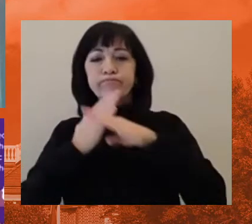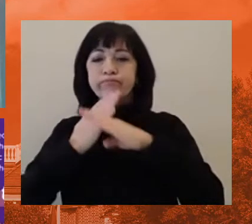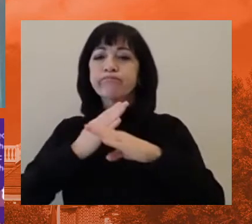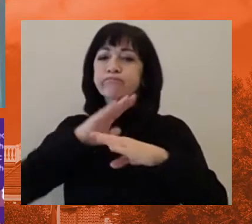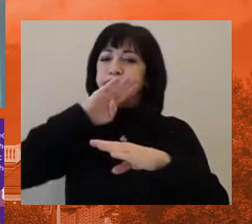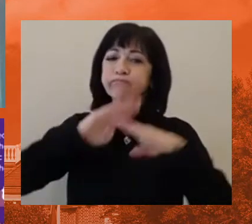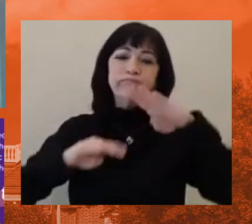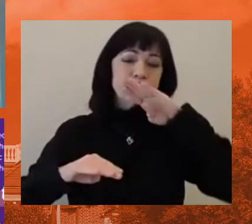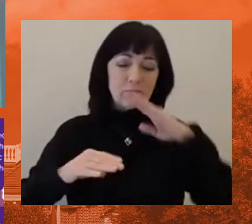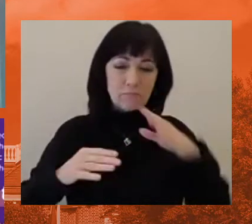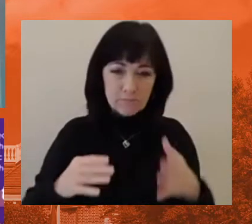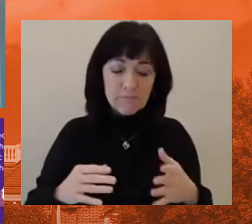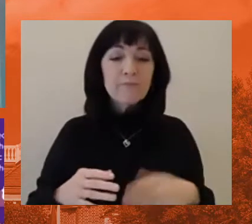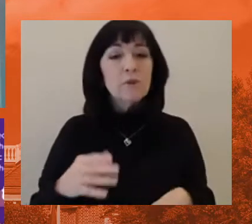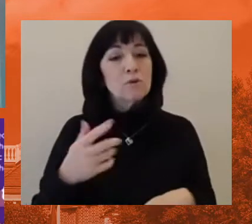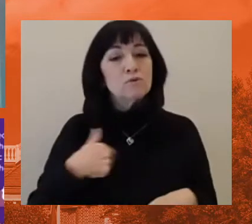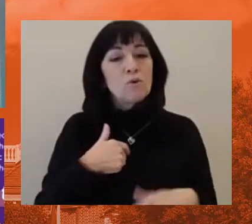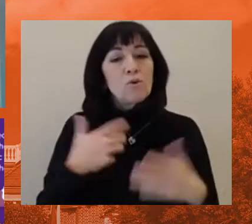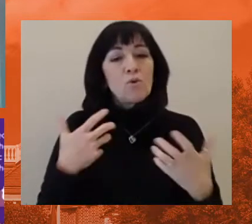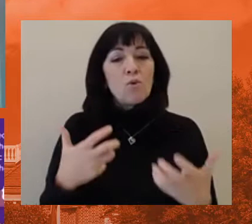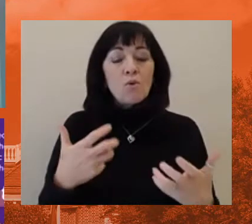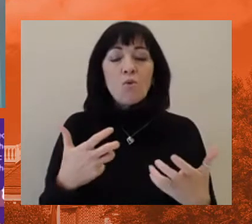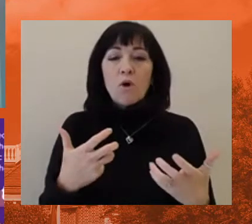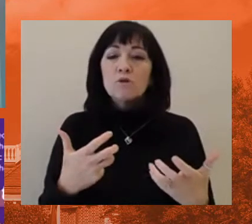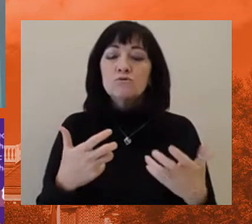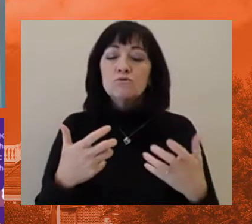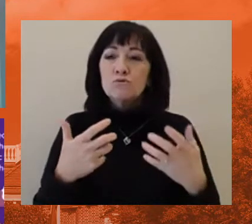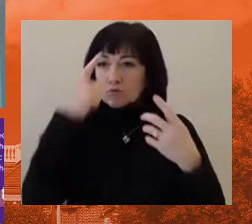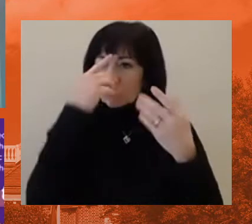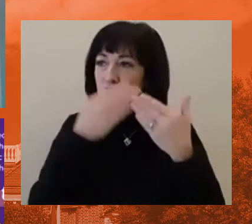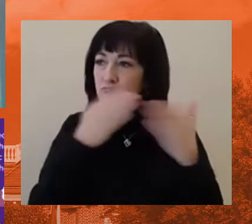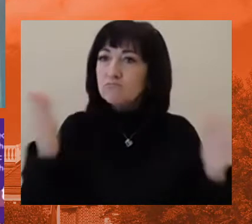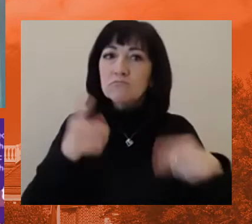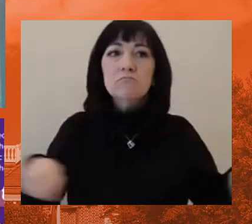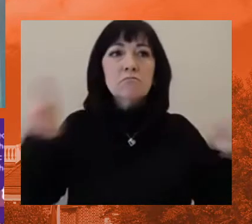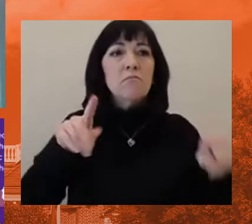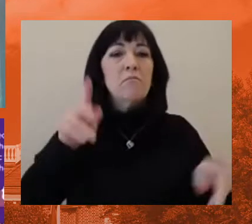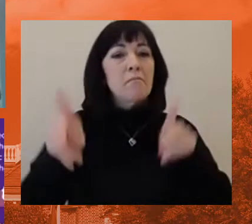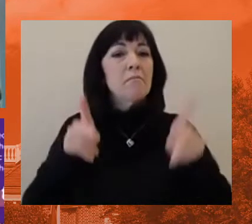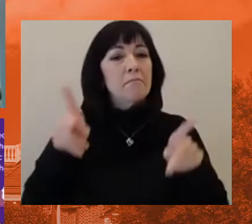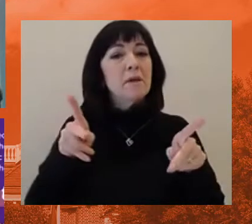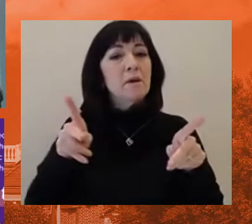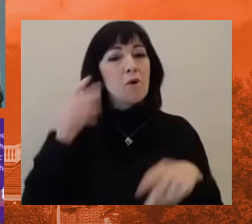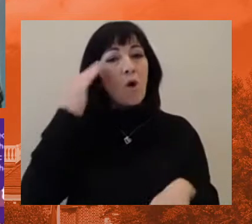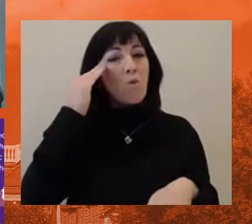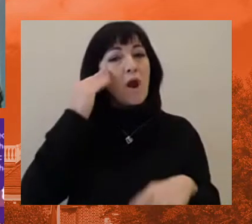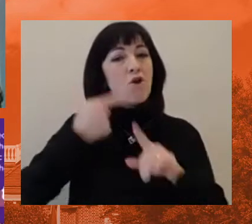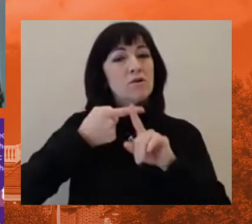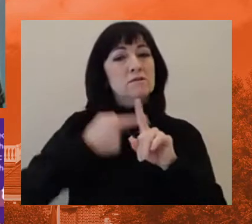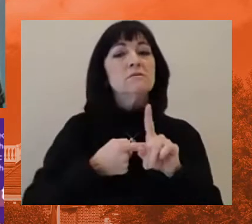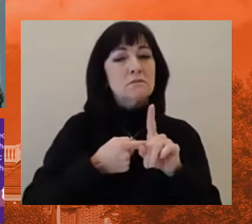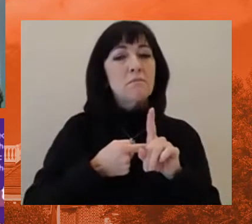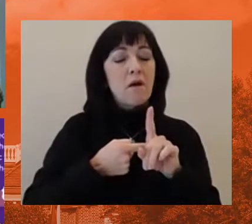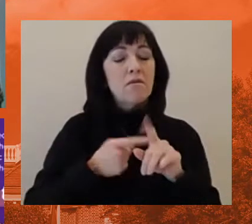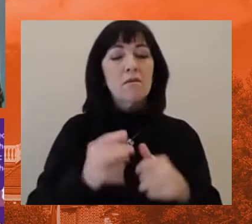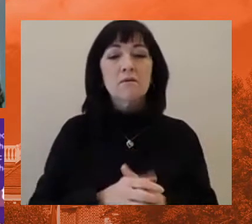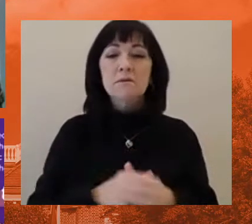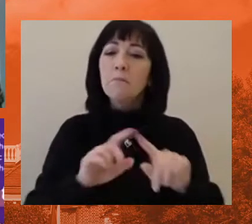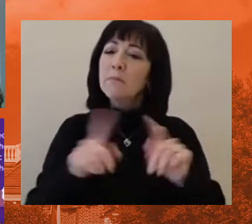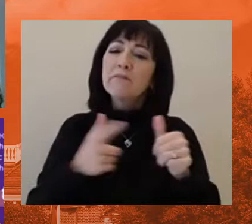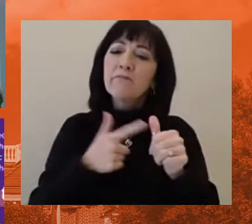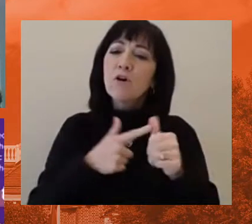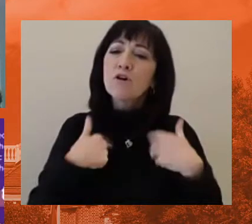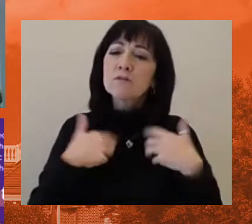Teen Dating Violence Prevention and Awareness Month. I'll read that at the end, but first, let's hear from those